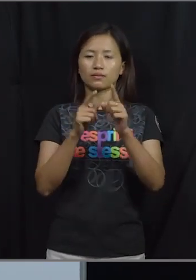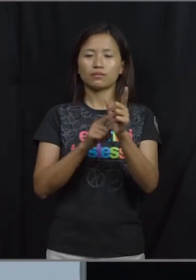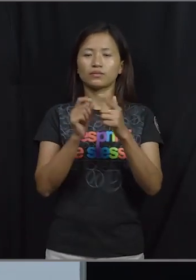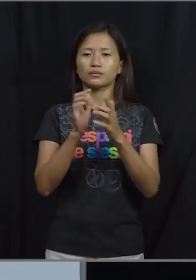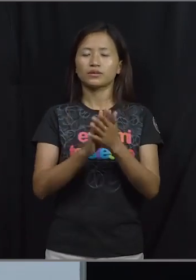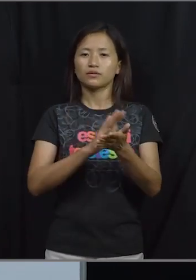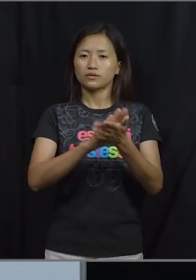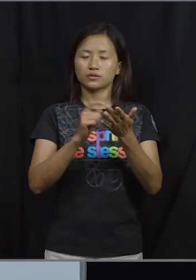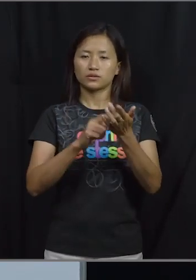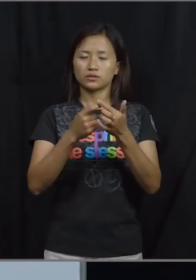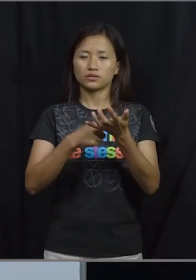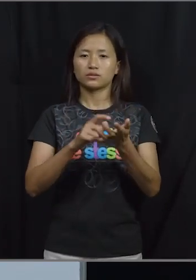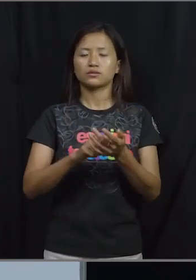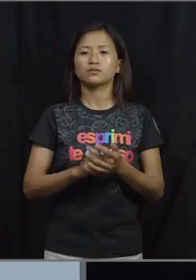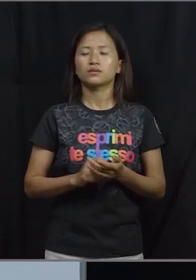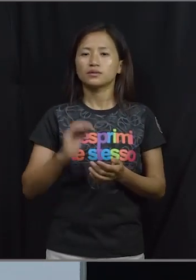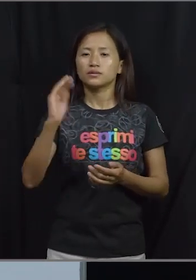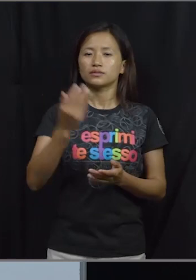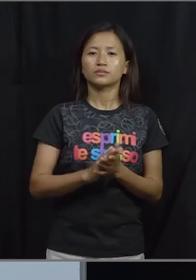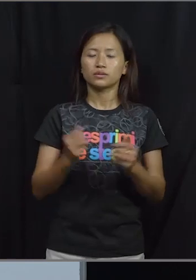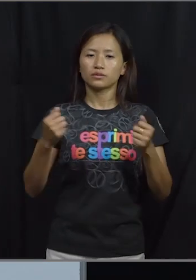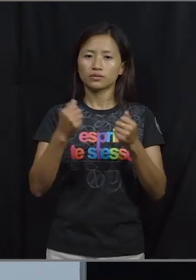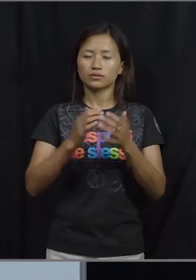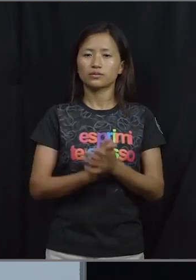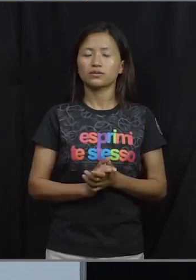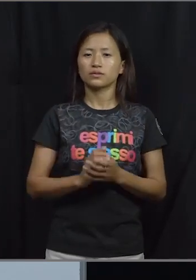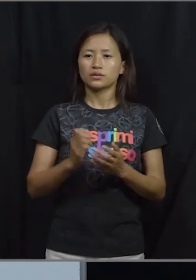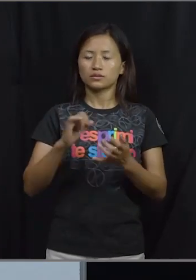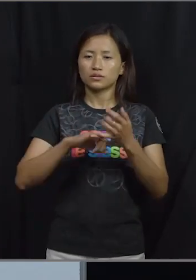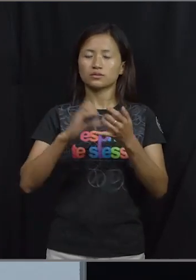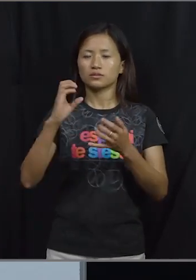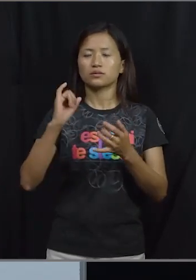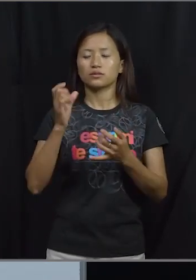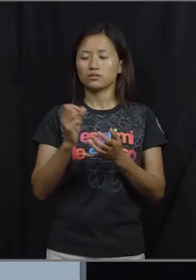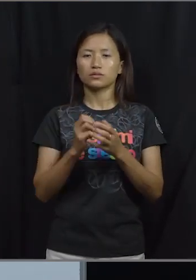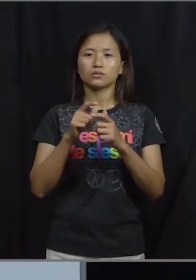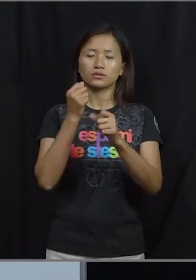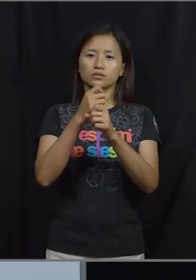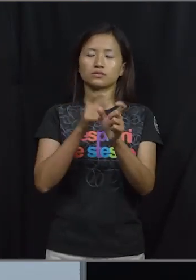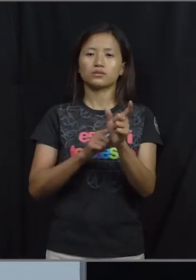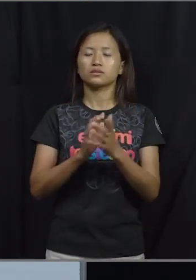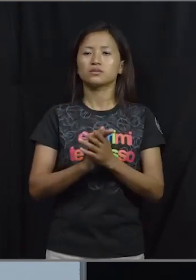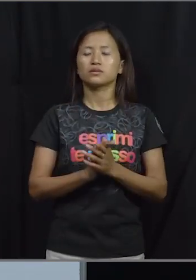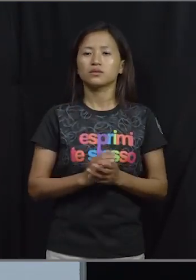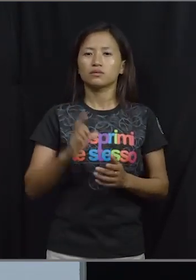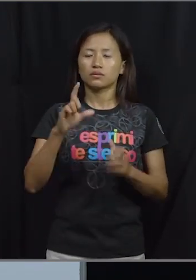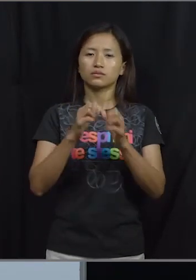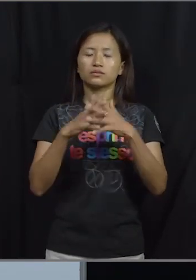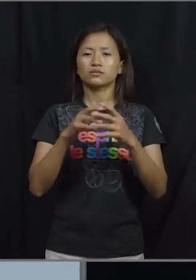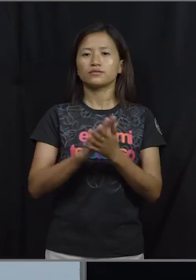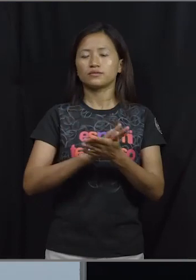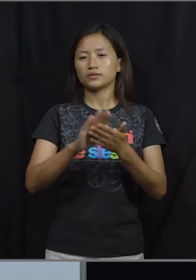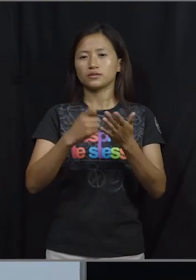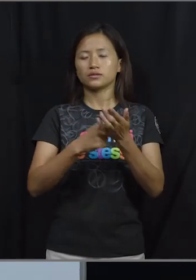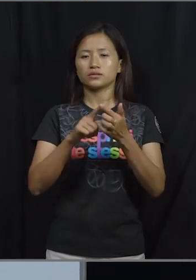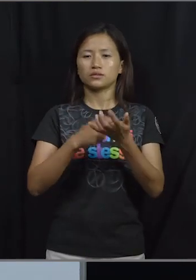have tried to understand, and then some of the arguments given by psychologists, and then laws of hereditary. So these are